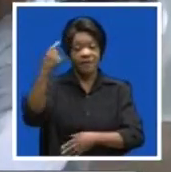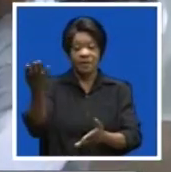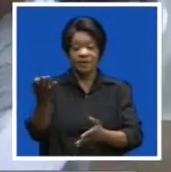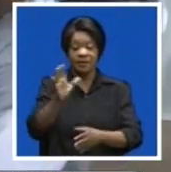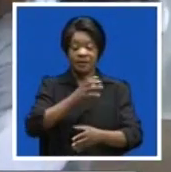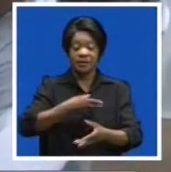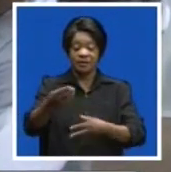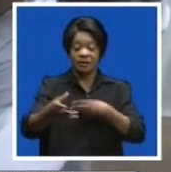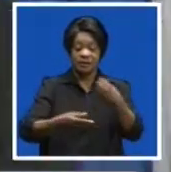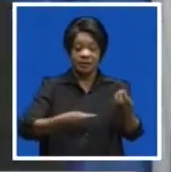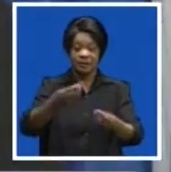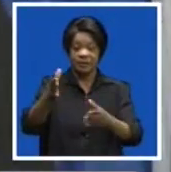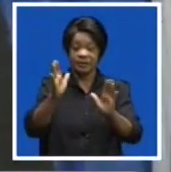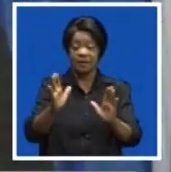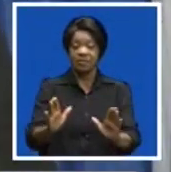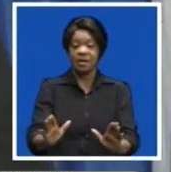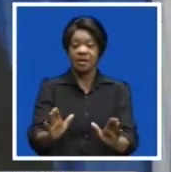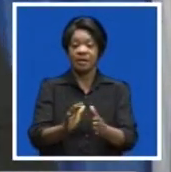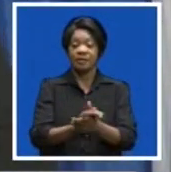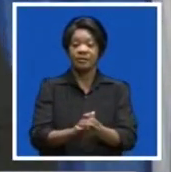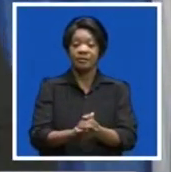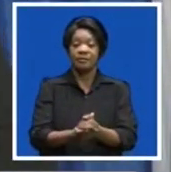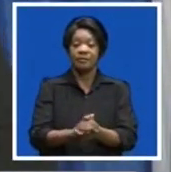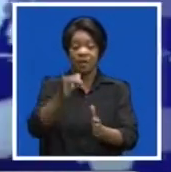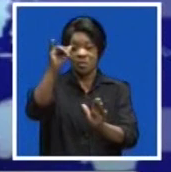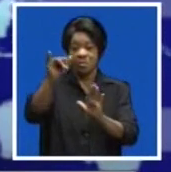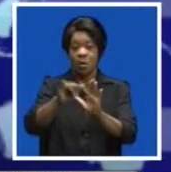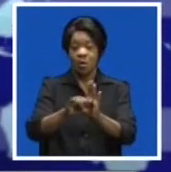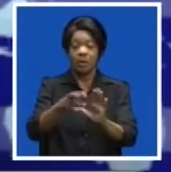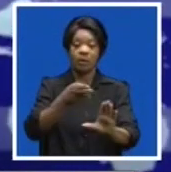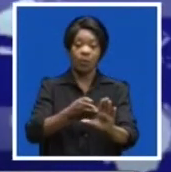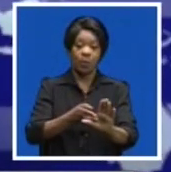compel them to use Zambian transporters.